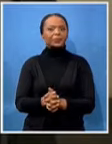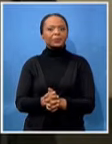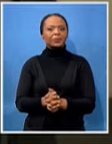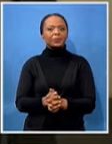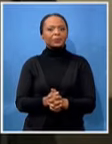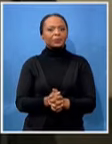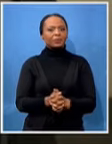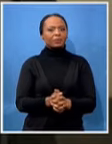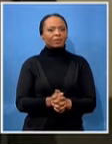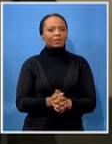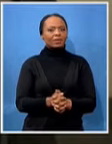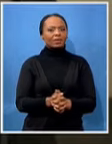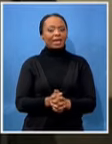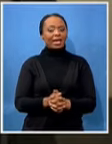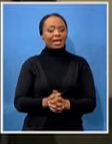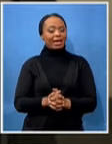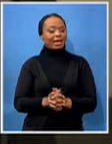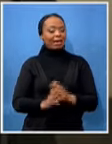see,